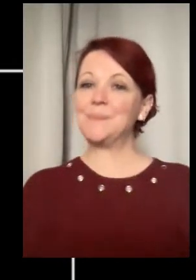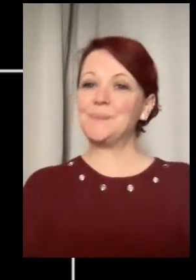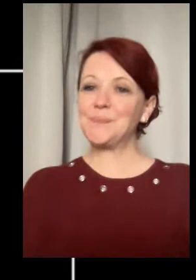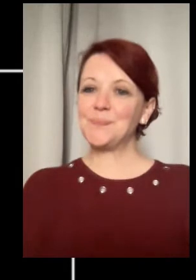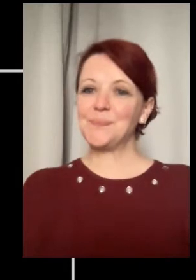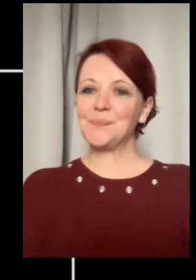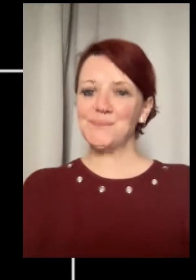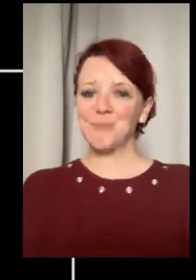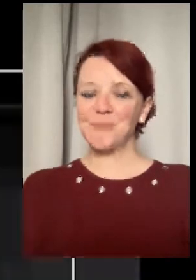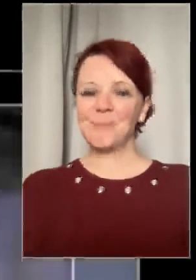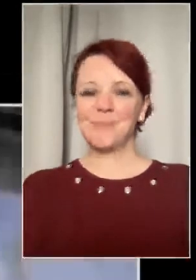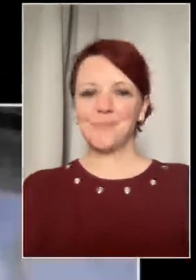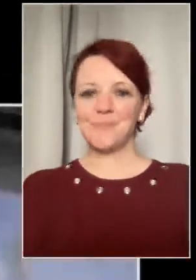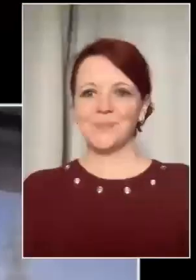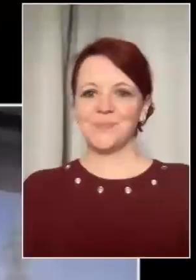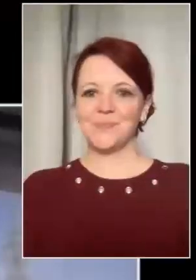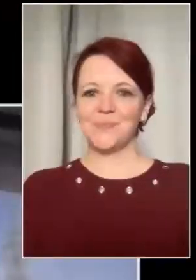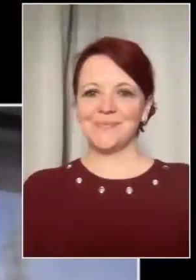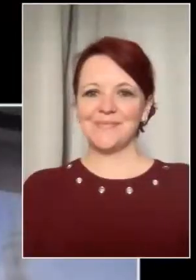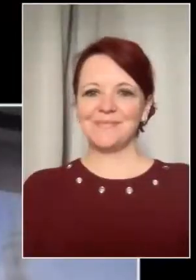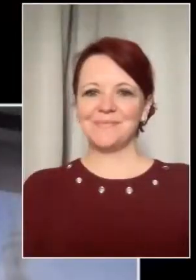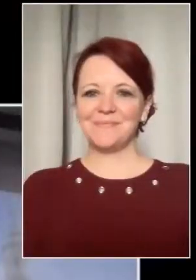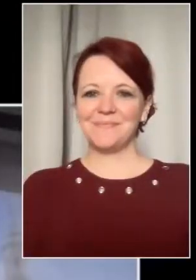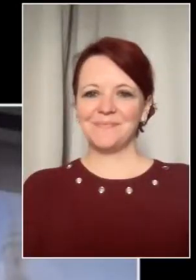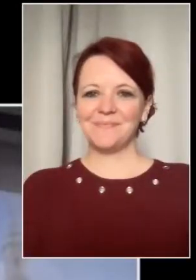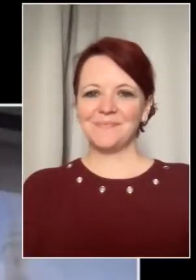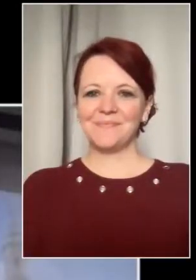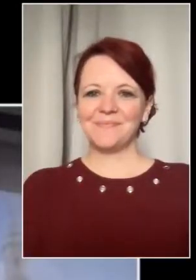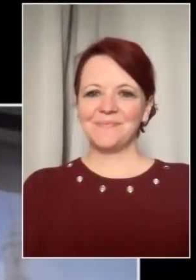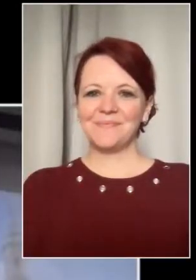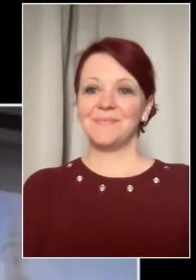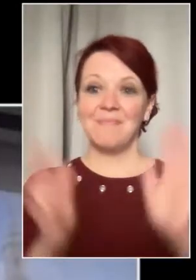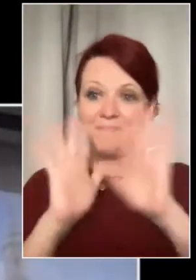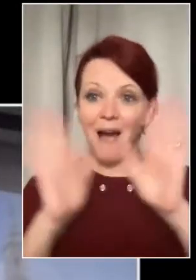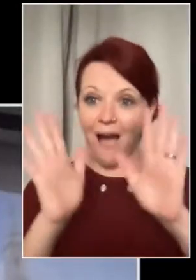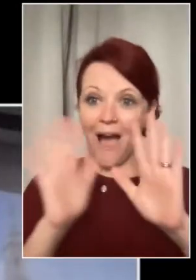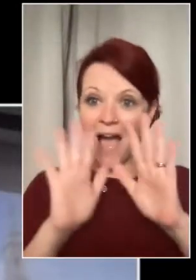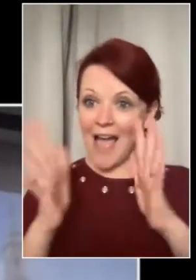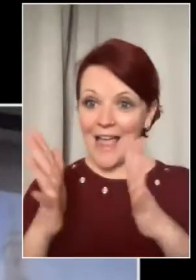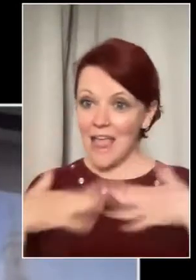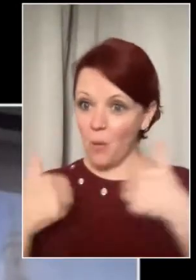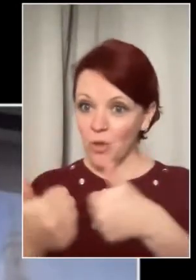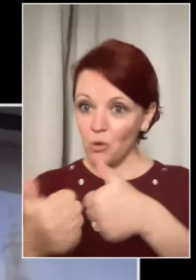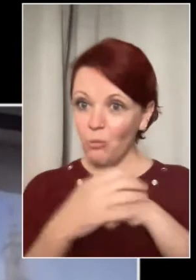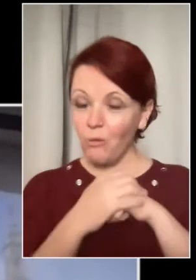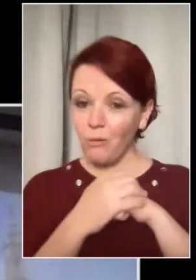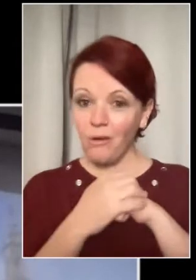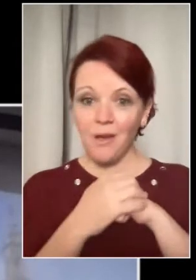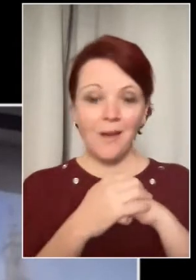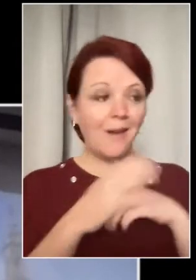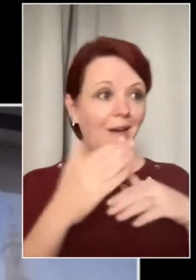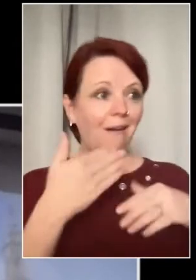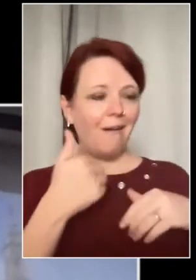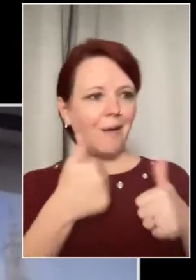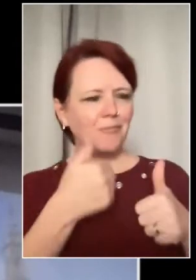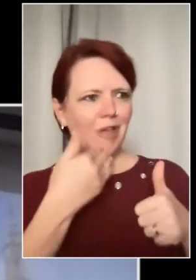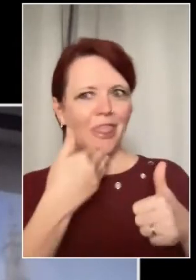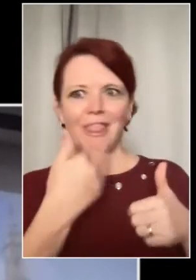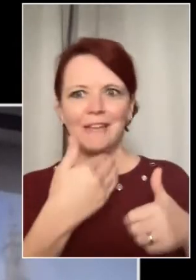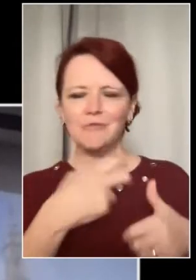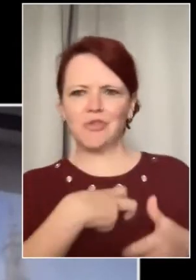Hey, Abby. How are you? Hi, good, thank you. I'm really shocked.